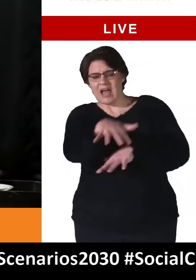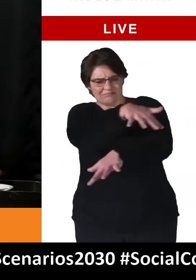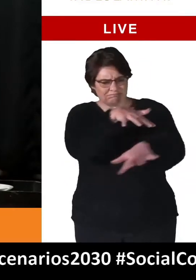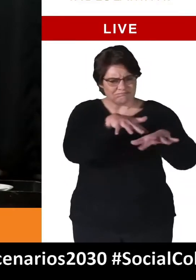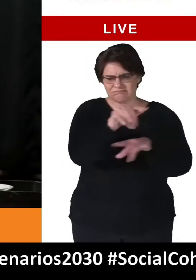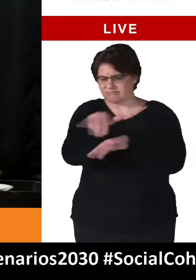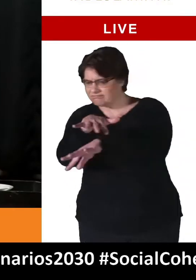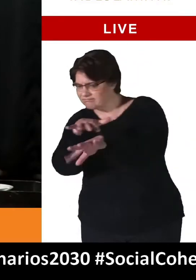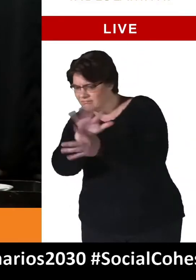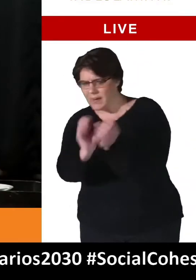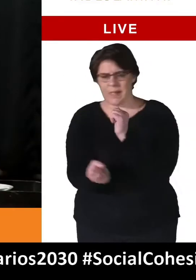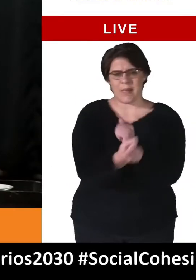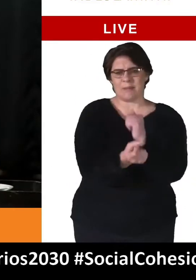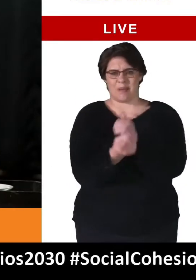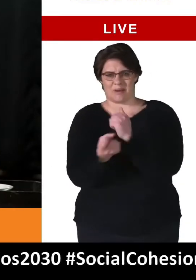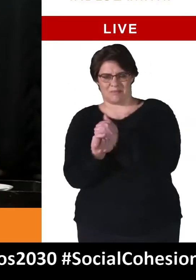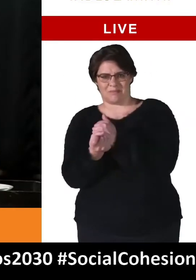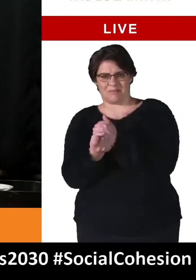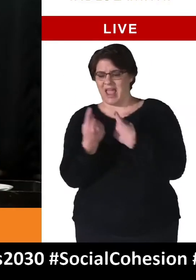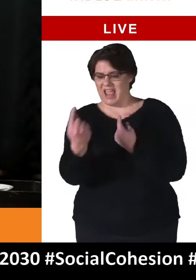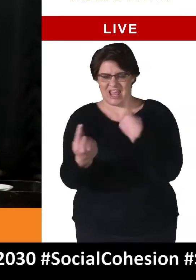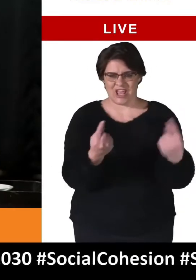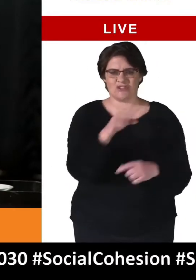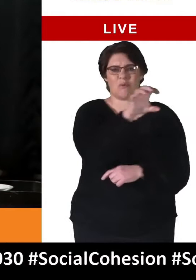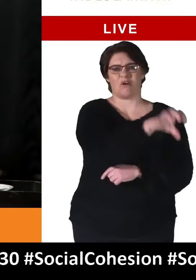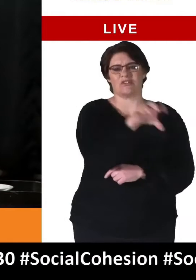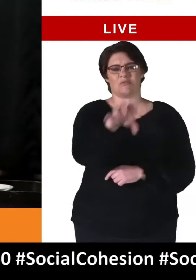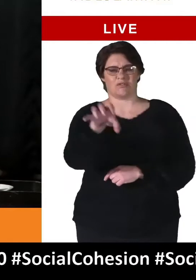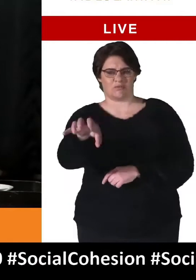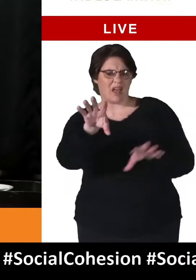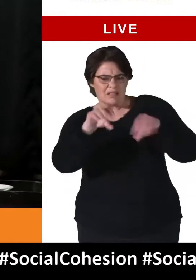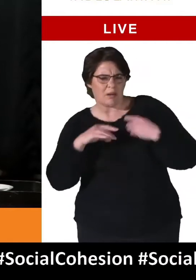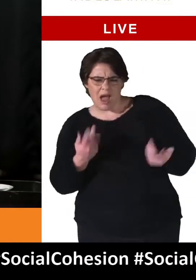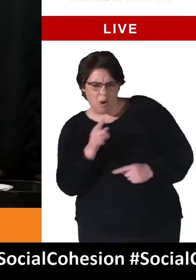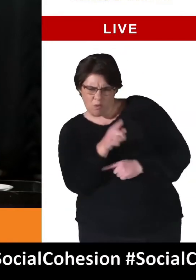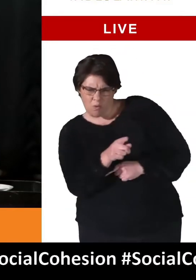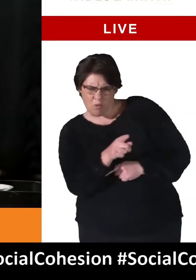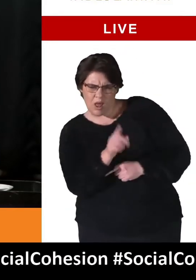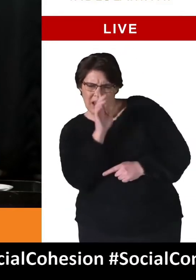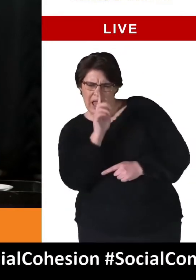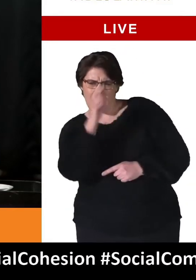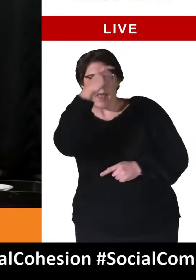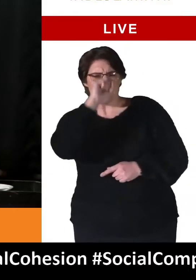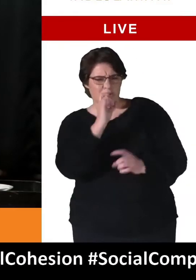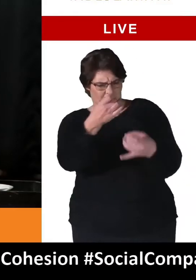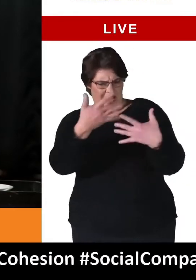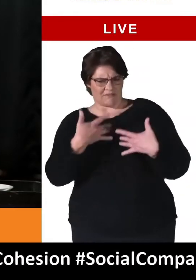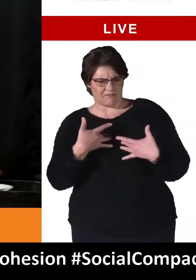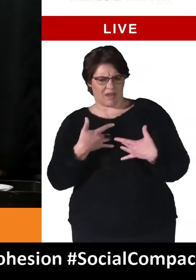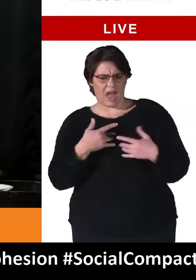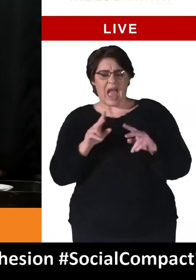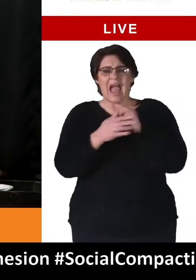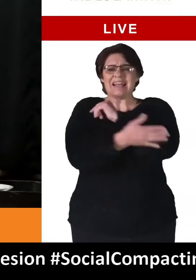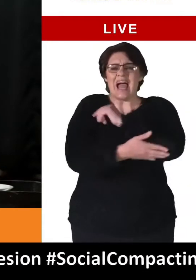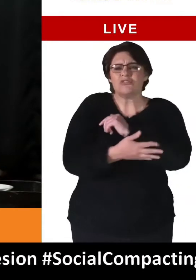scenarios are unfolding across each province, painting a more nuanced picture of the state of the